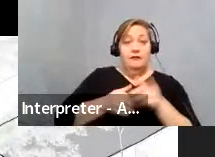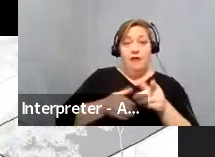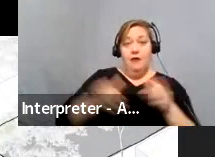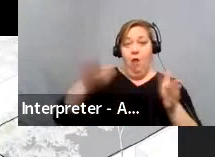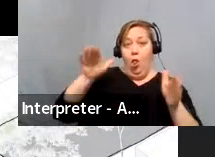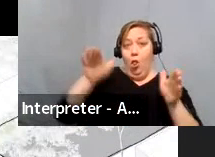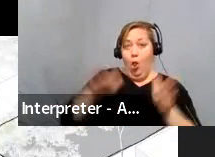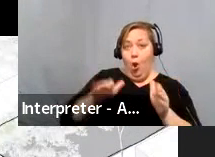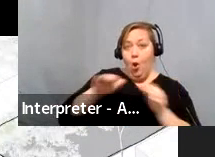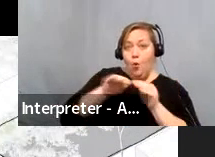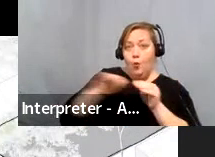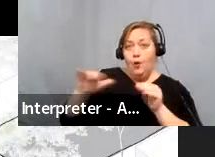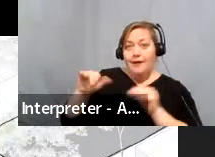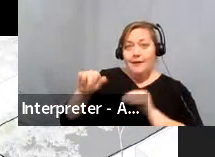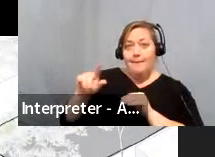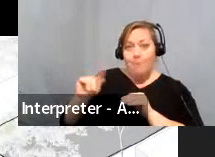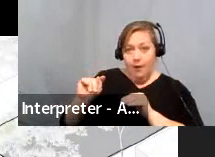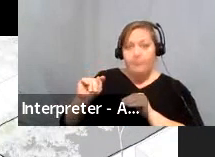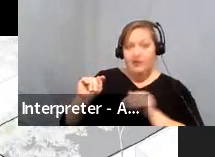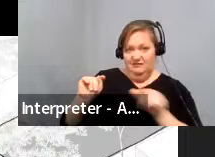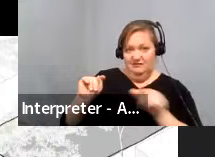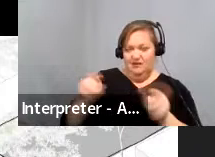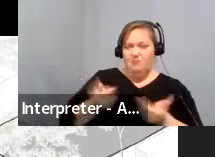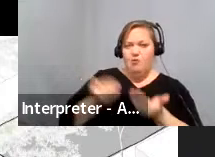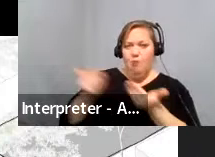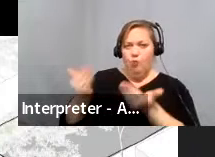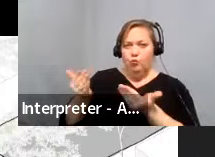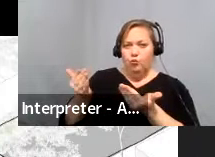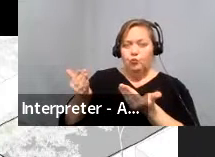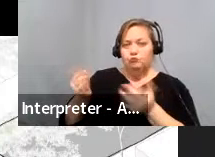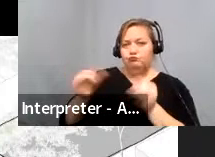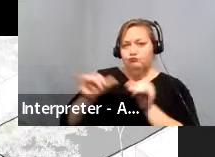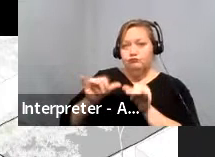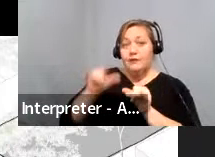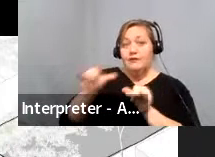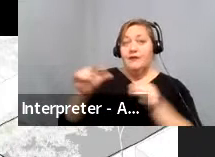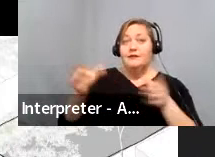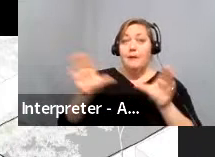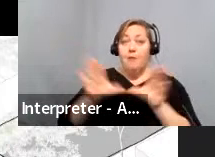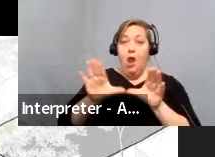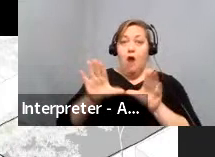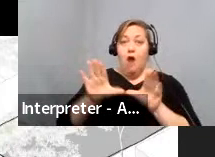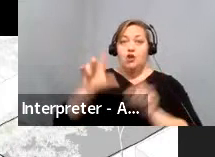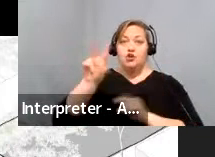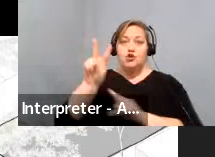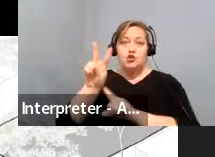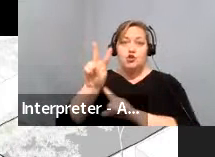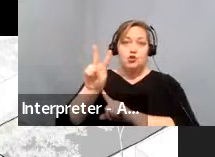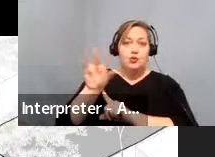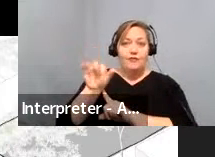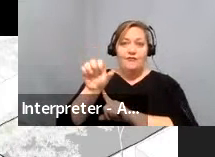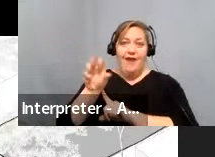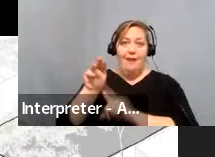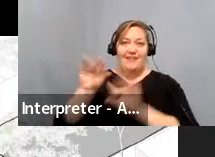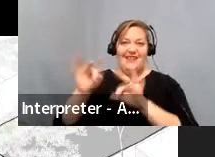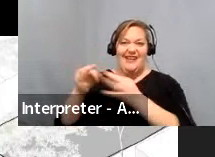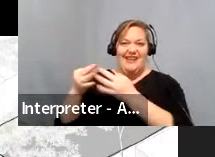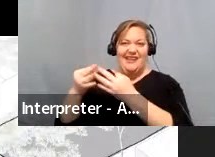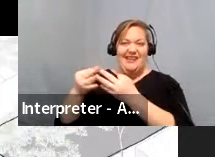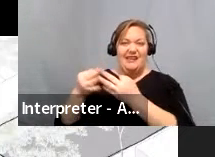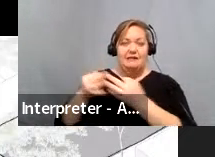building developed under the proposed transit-oriented development rules. This block is a 2-family district, meaning today only 1 or 2 family homes could be